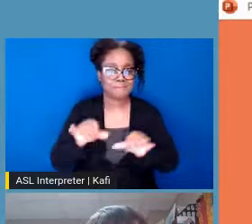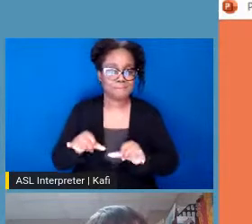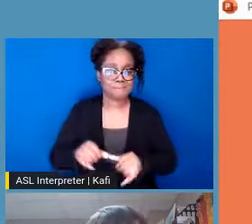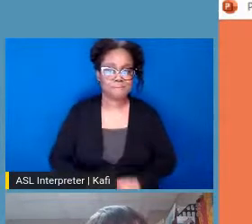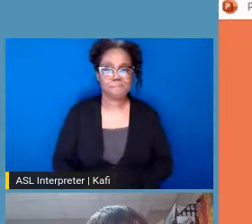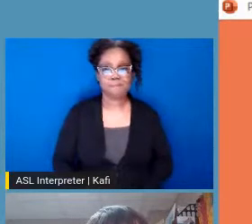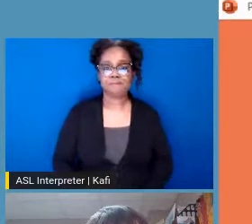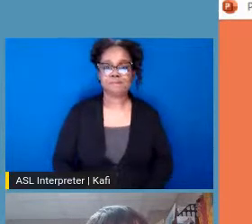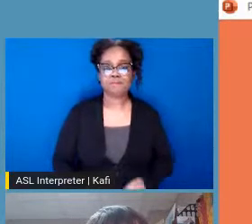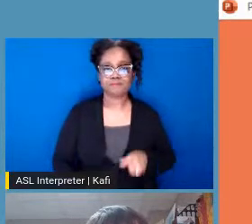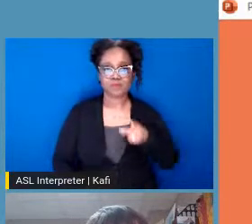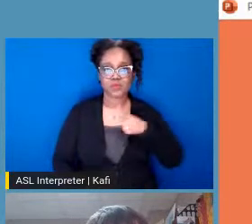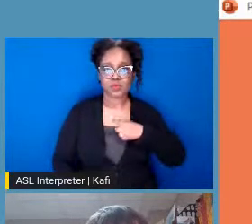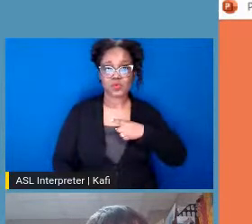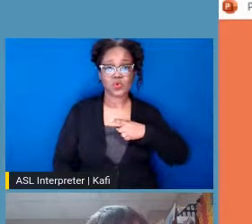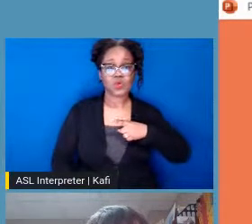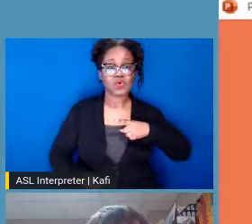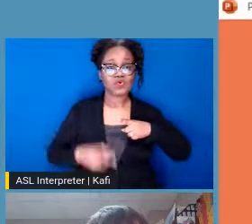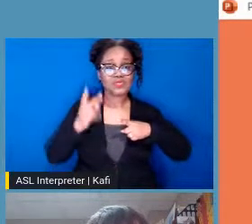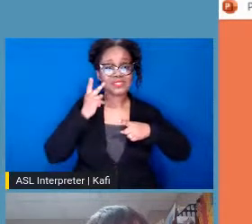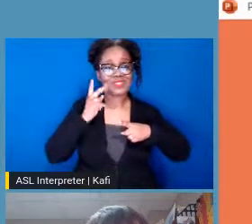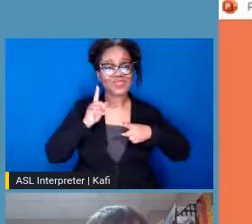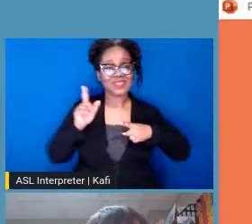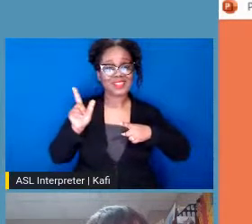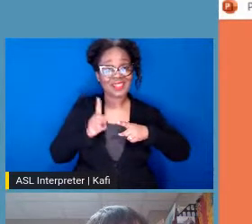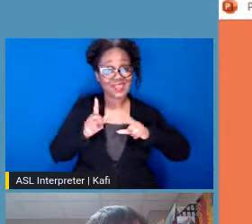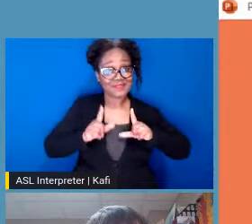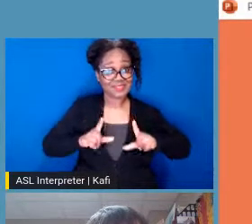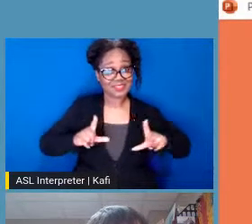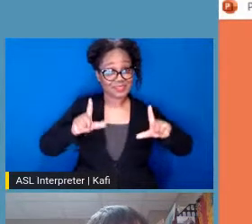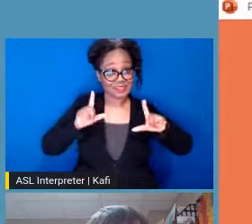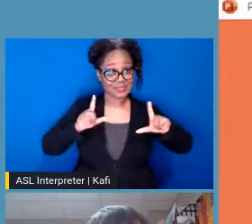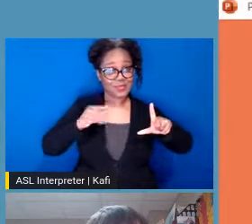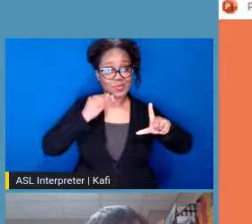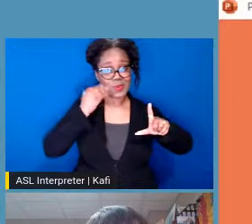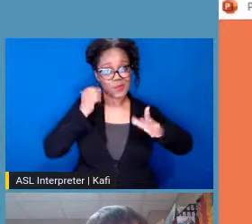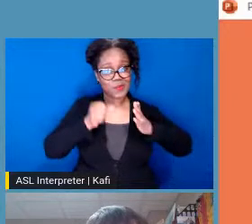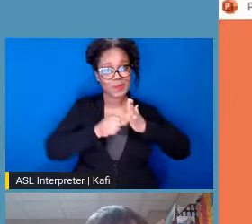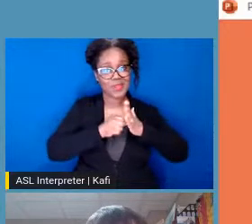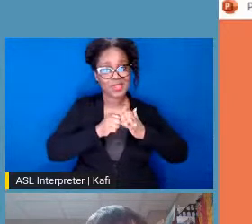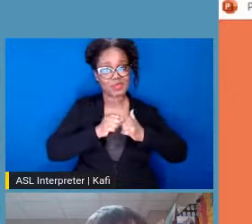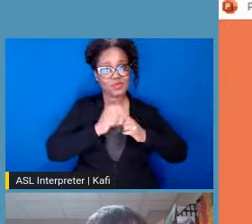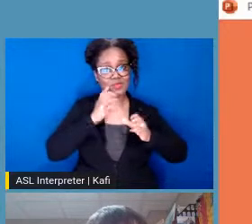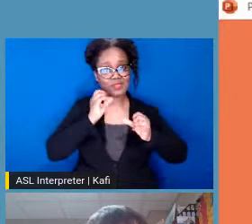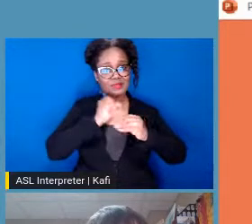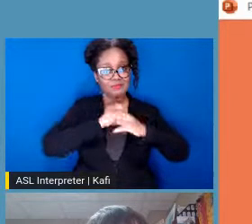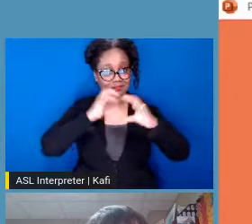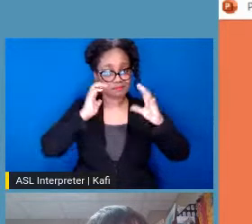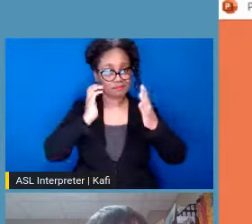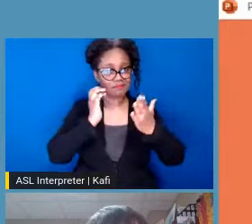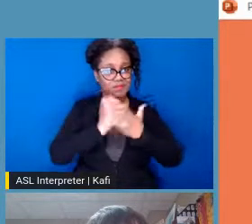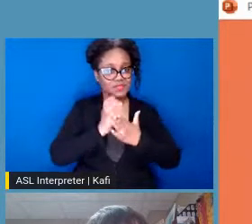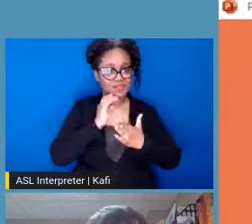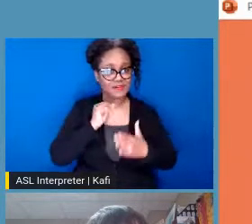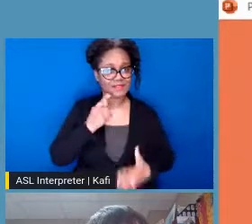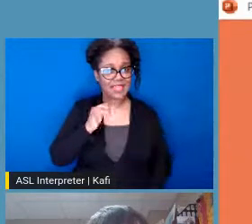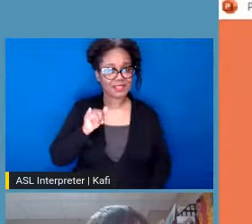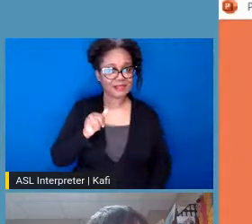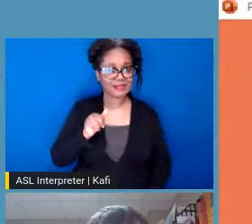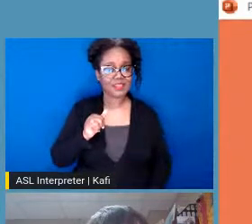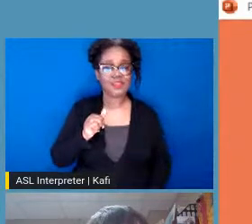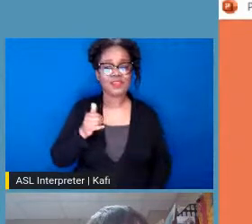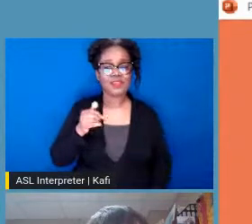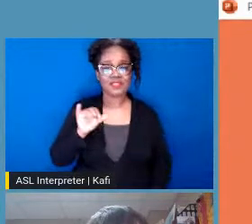the exhibit homepage with a view of the gallery, the exhibit text panel, text, and